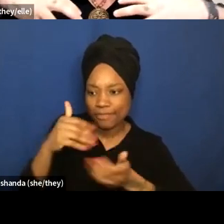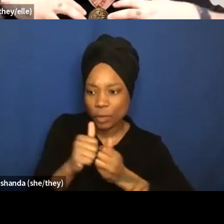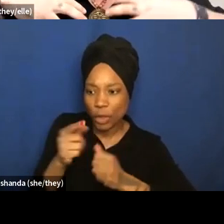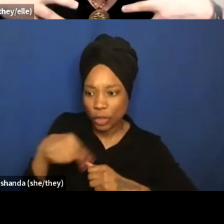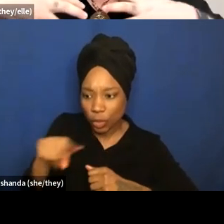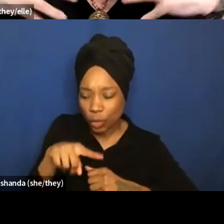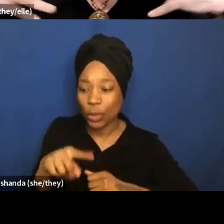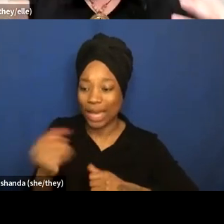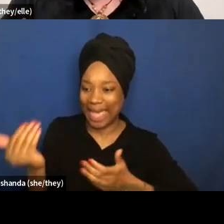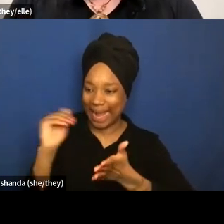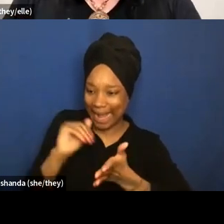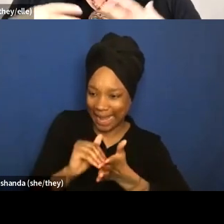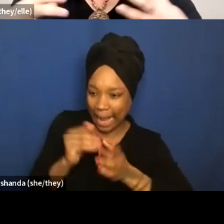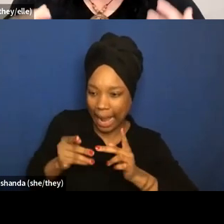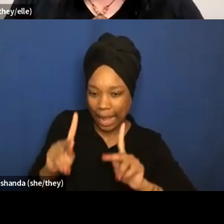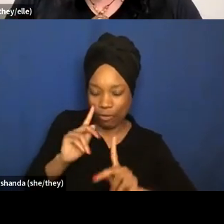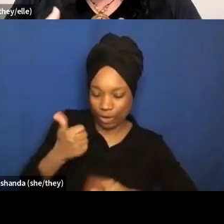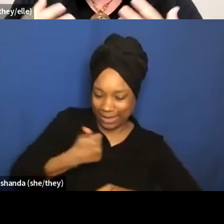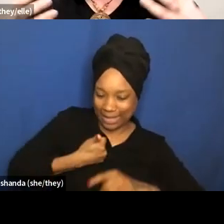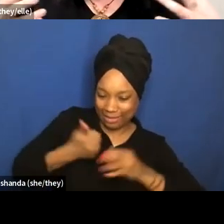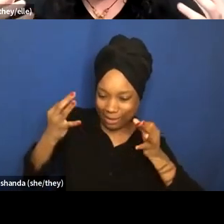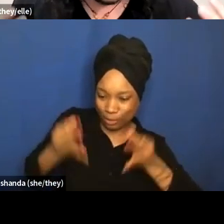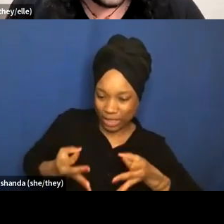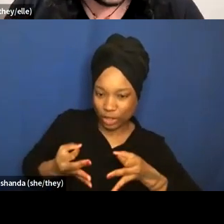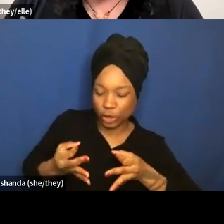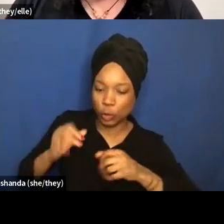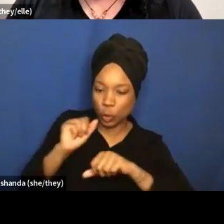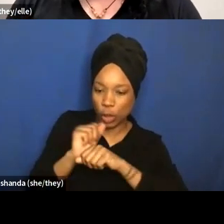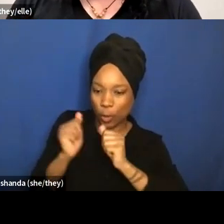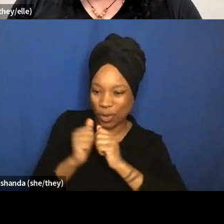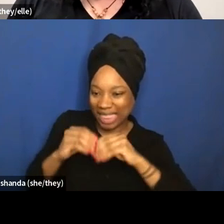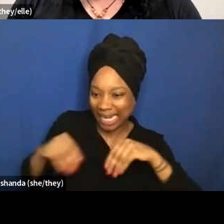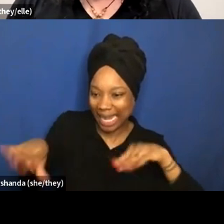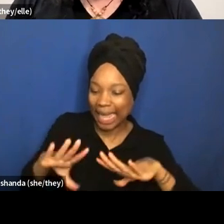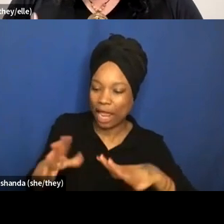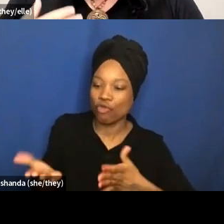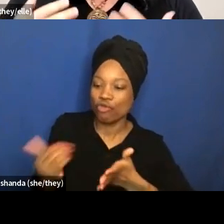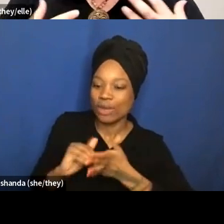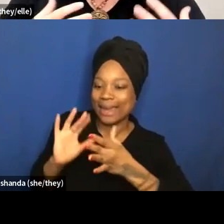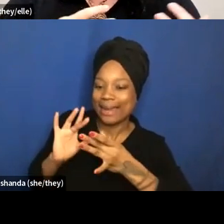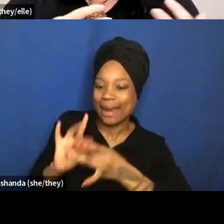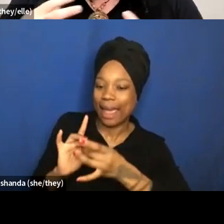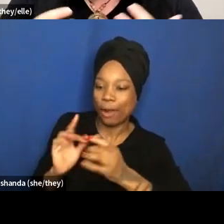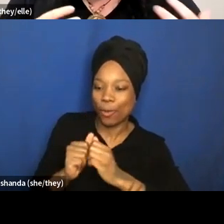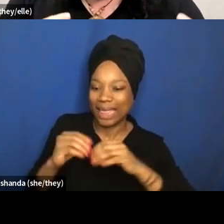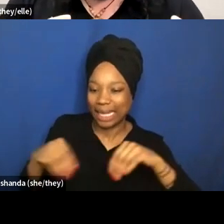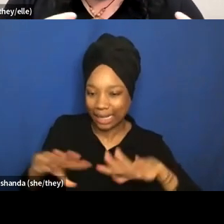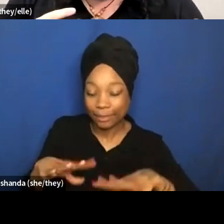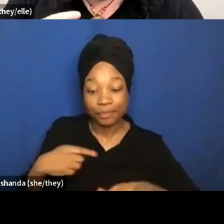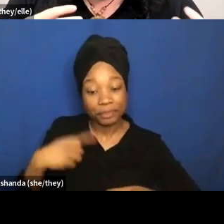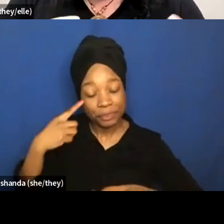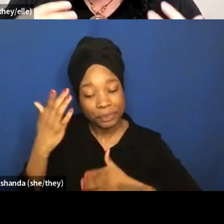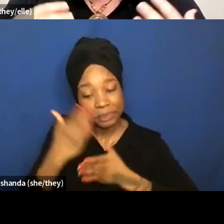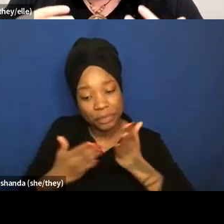you know, allowing for that self-determination to really work with the land and gain that connection with the land. I think some of these